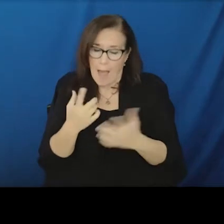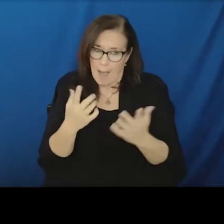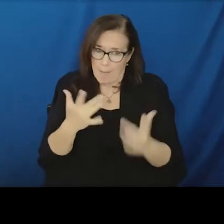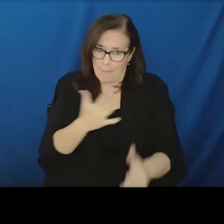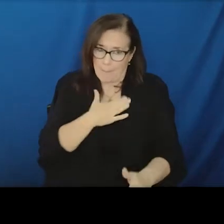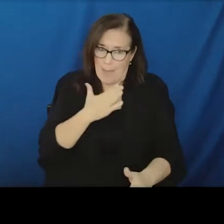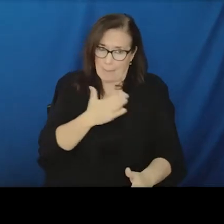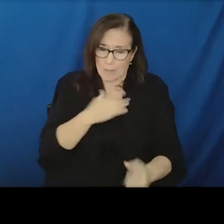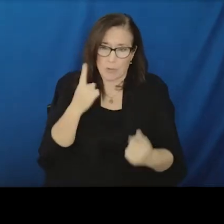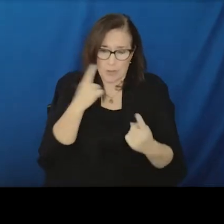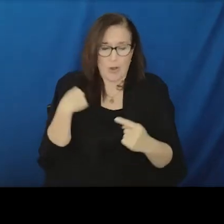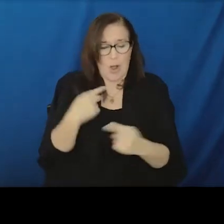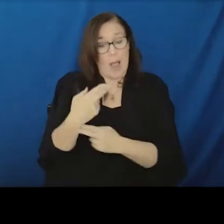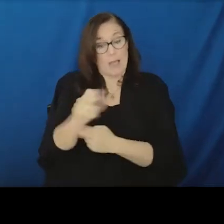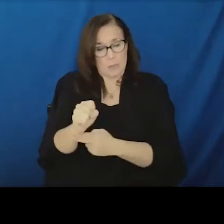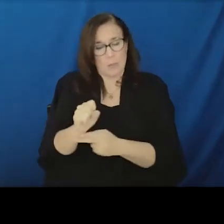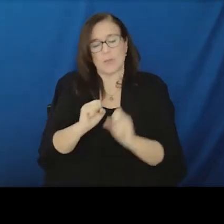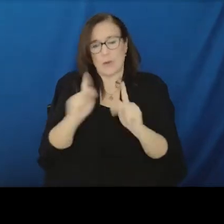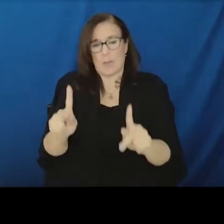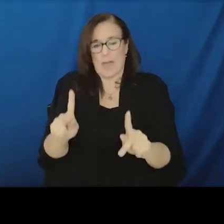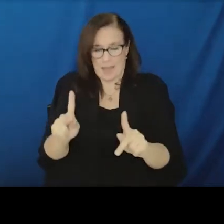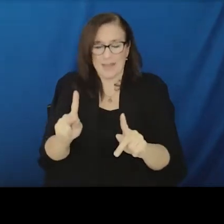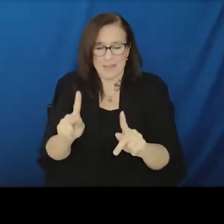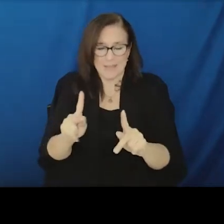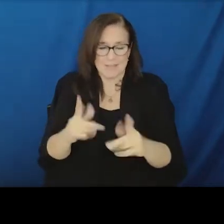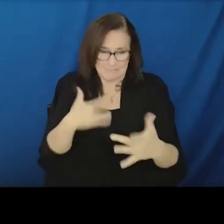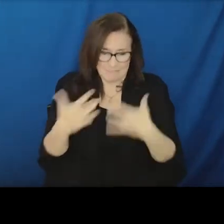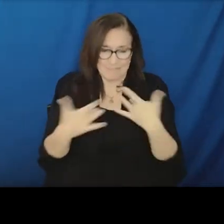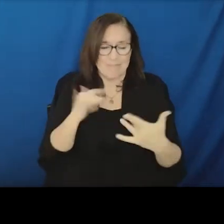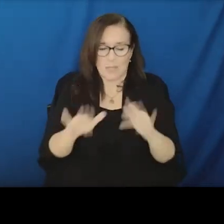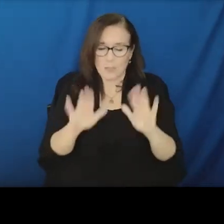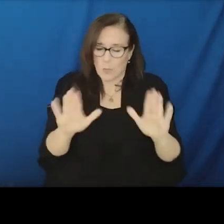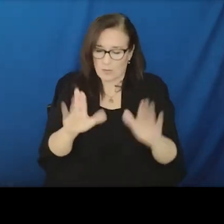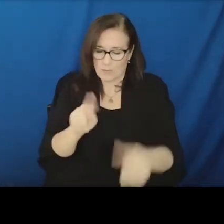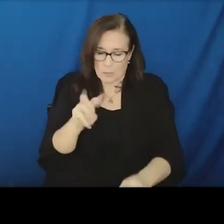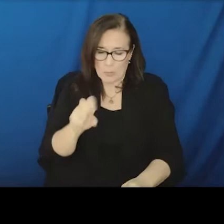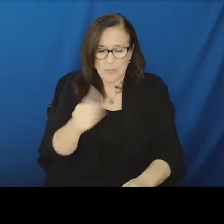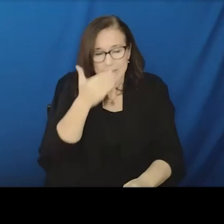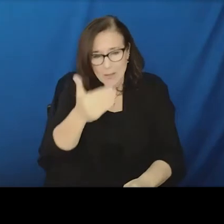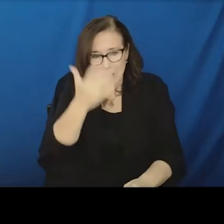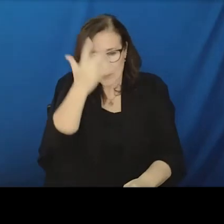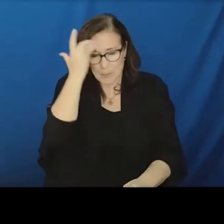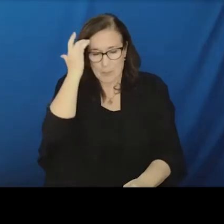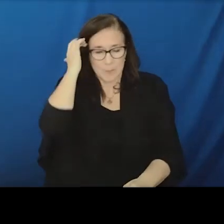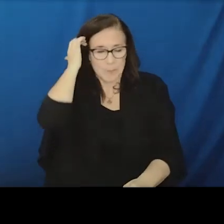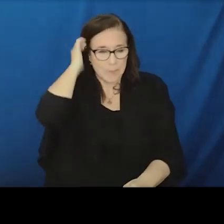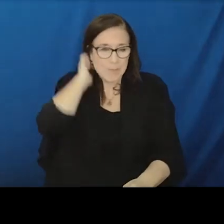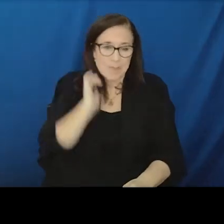that our high schoolers are going back. This is wonderful, wonderful news. Thank you.